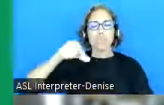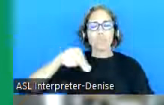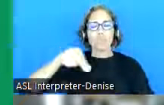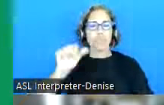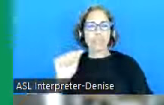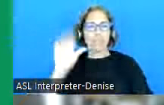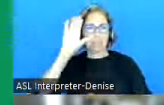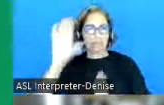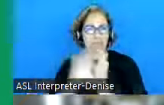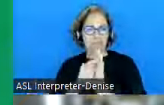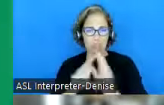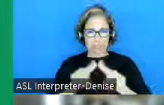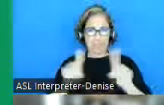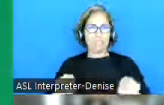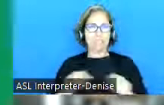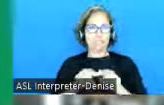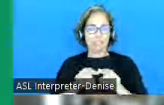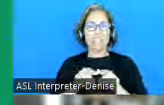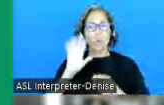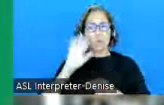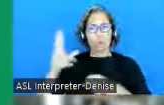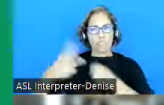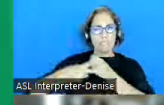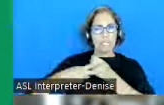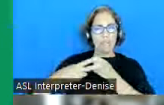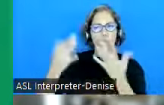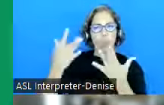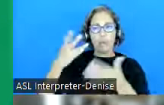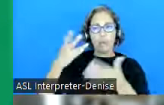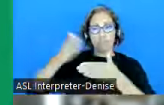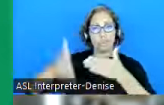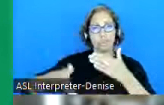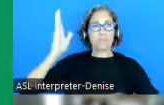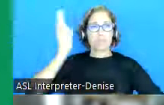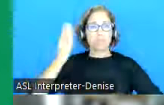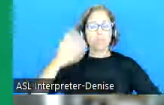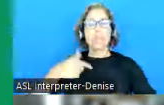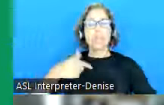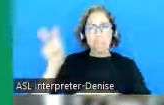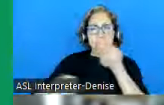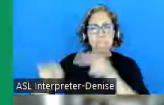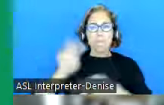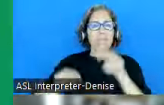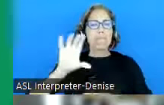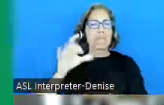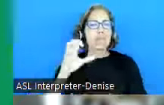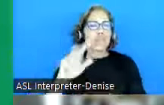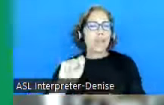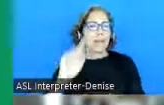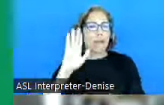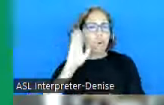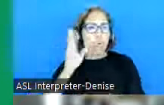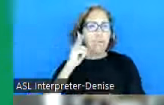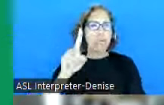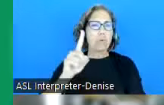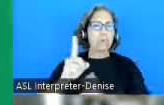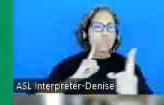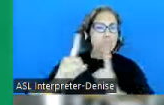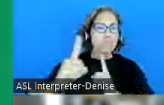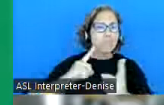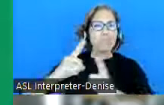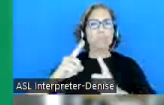saved until the end of the presentation. The chat will be monitored for general dialogue and technical issues,